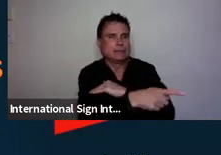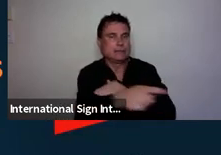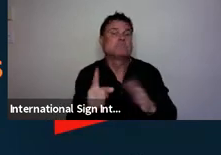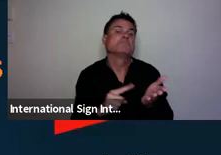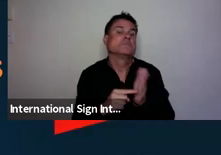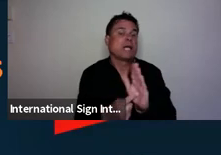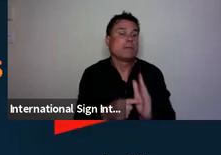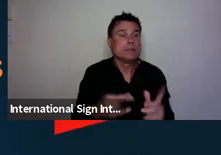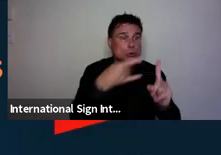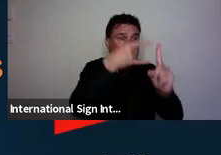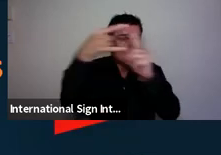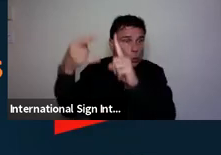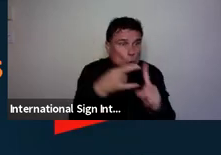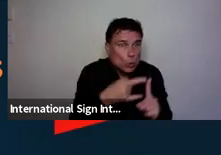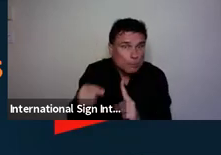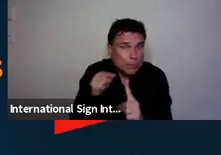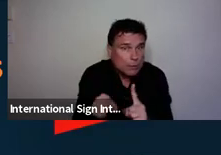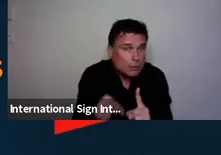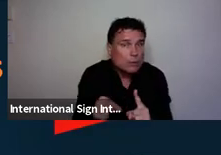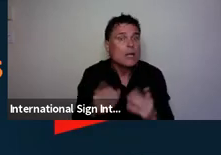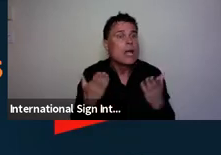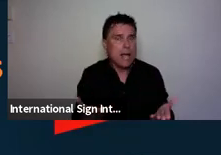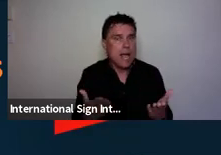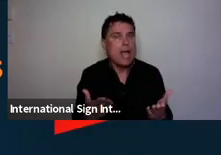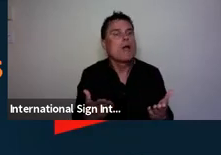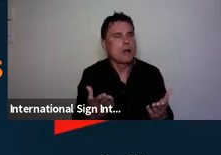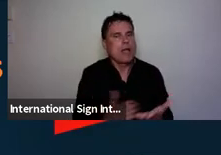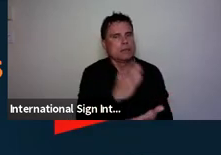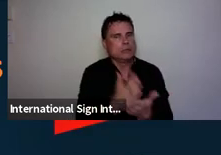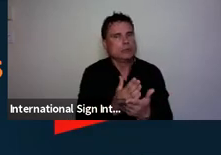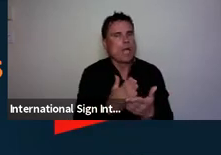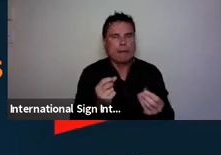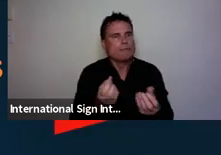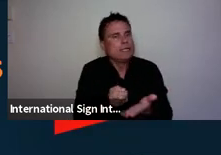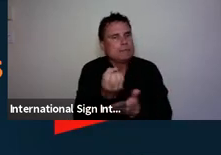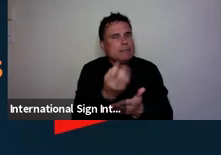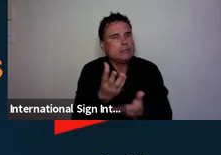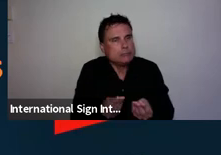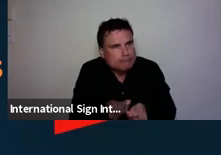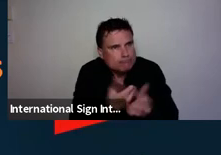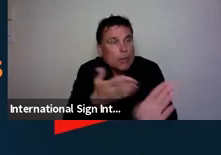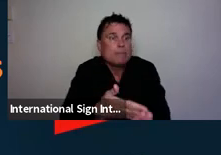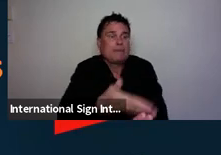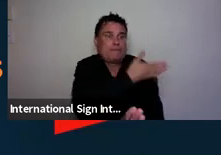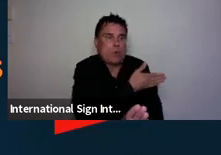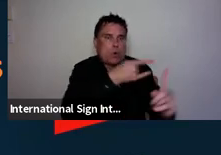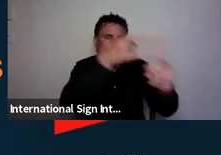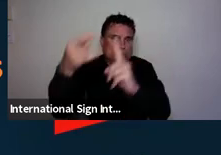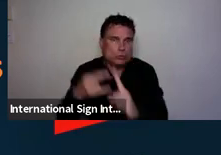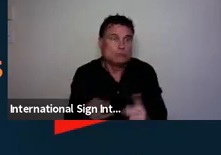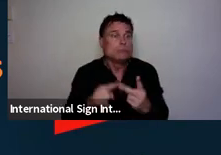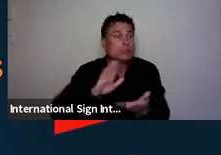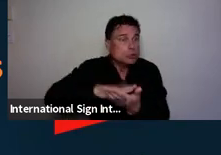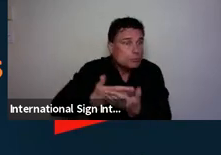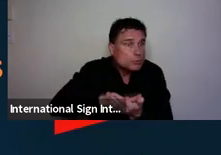ensuring that you have accessible materials ahead of time, sign language. It takes time and it takes planning, but it is something that has to